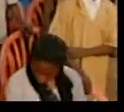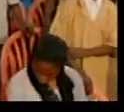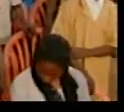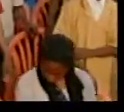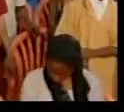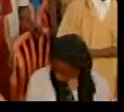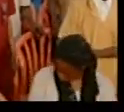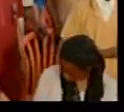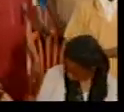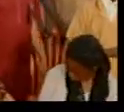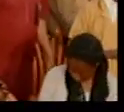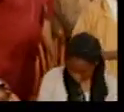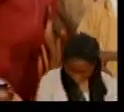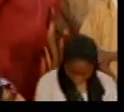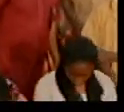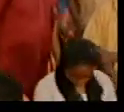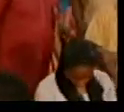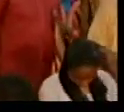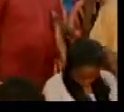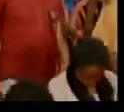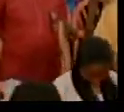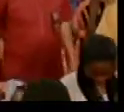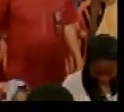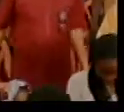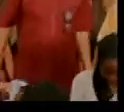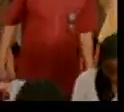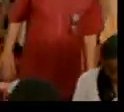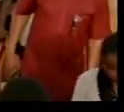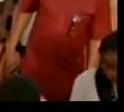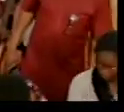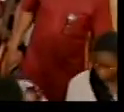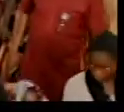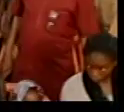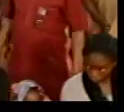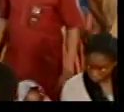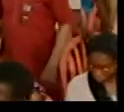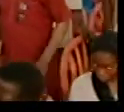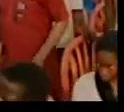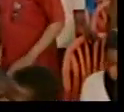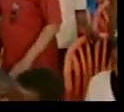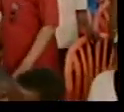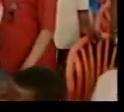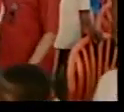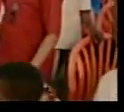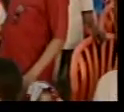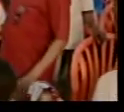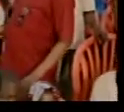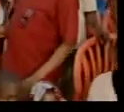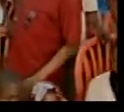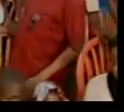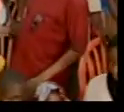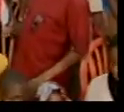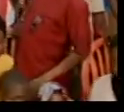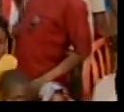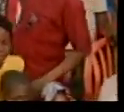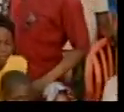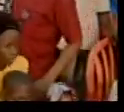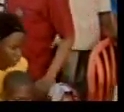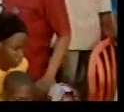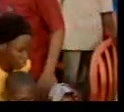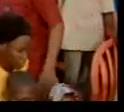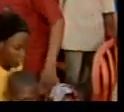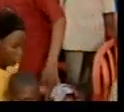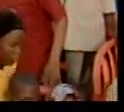darkness must be destroyed, because it is for this purpose that the Son of God was